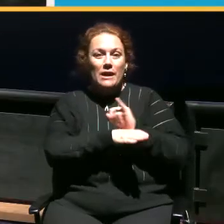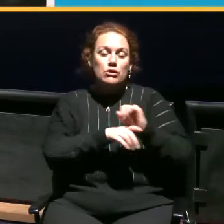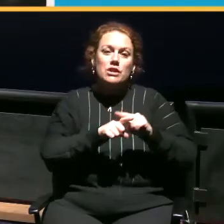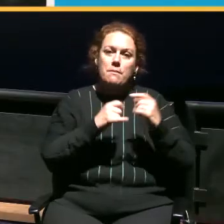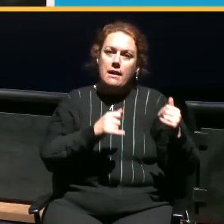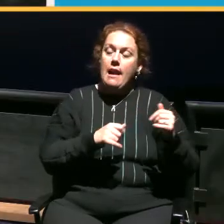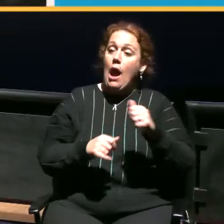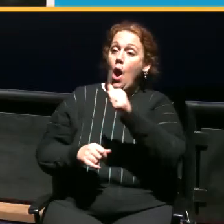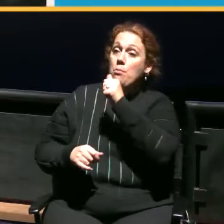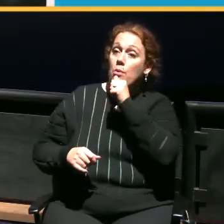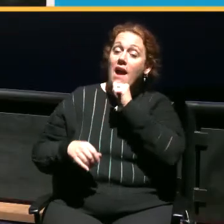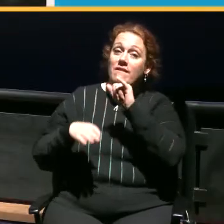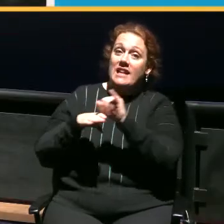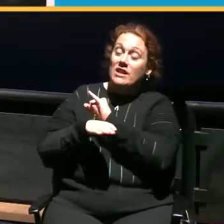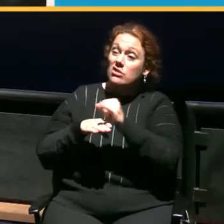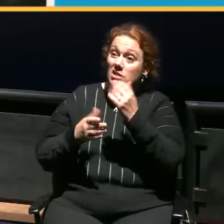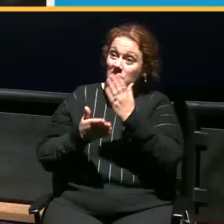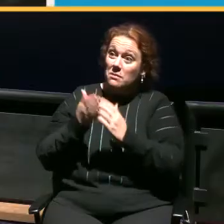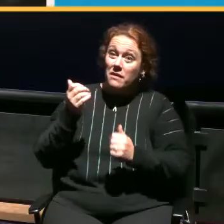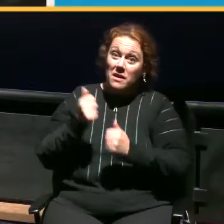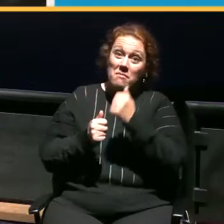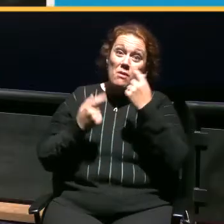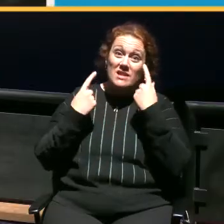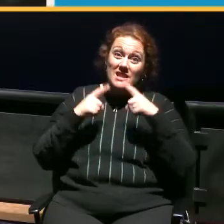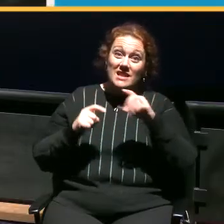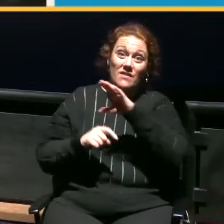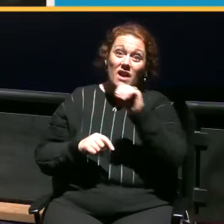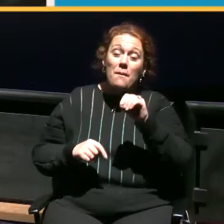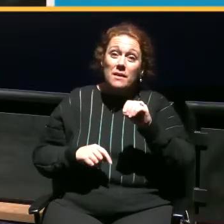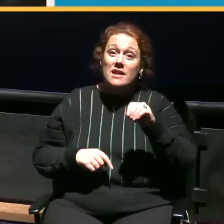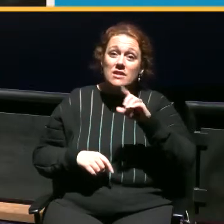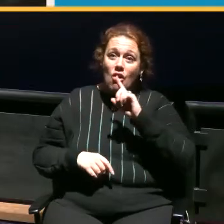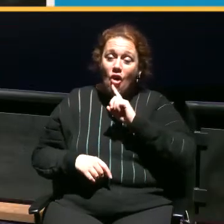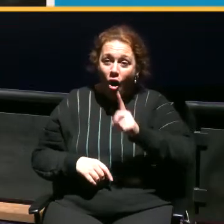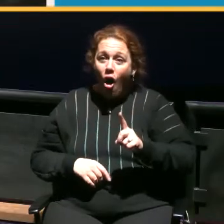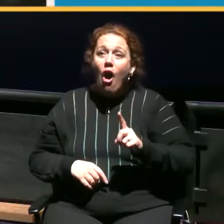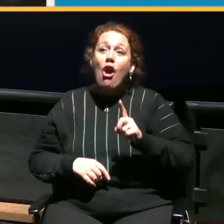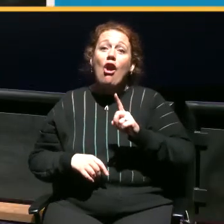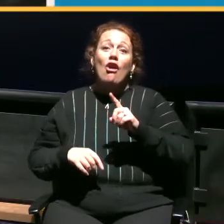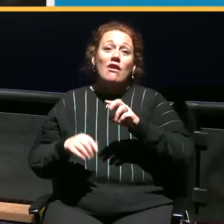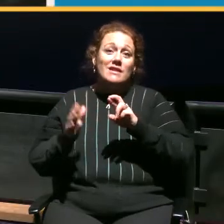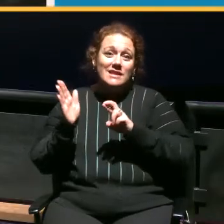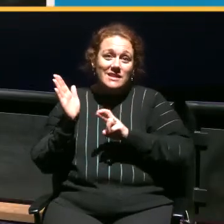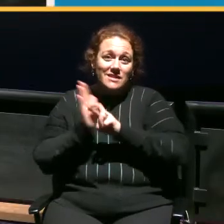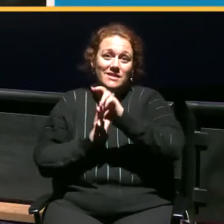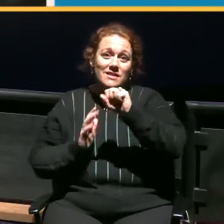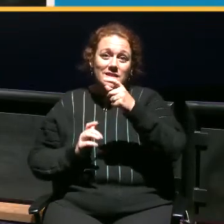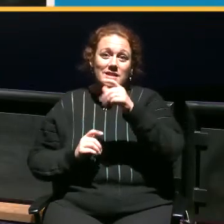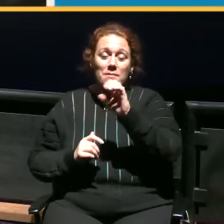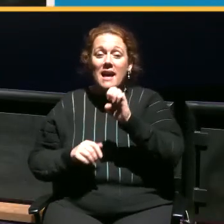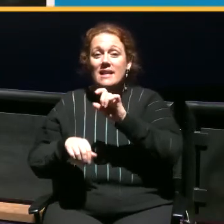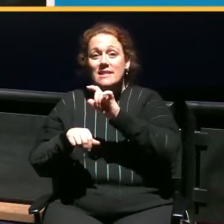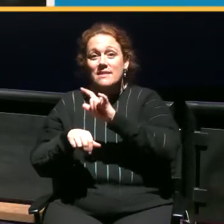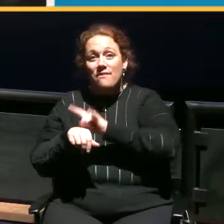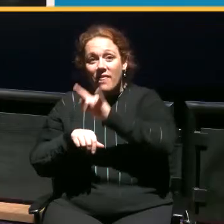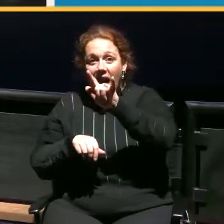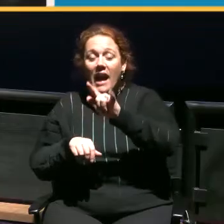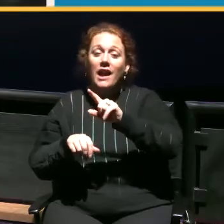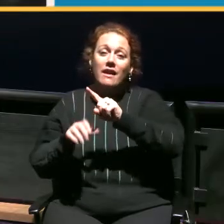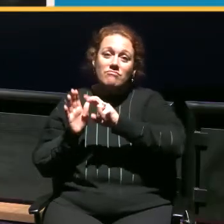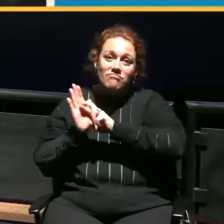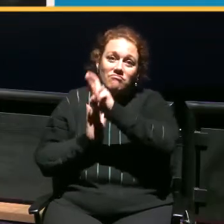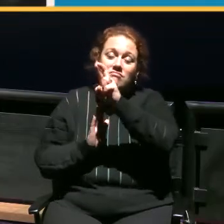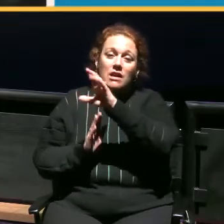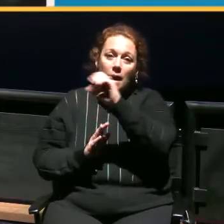huge, some of the most successful companies in the world are spaceflight companies now. and they're building private space stations,